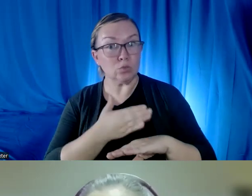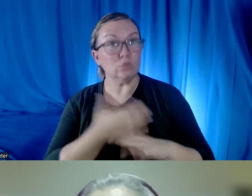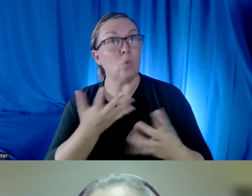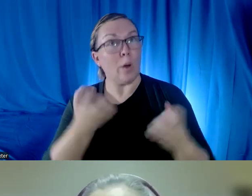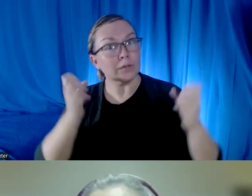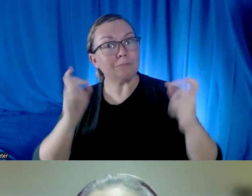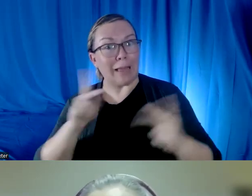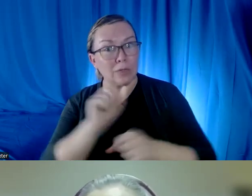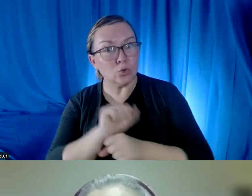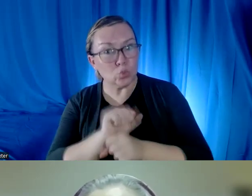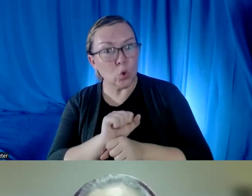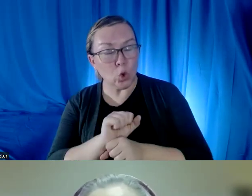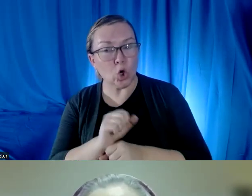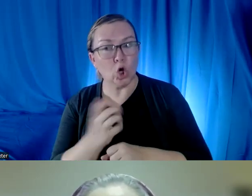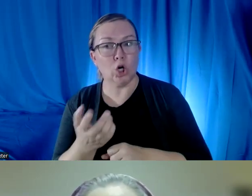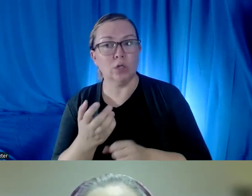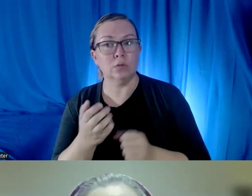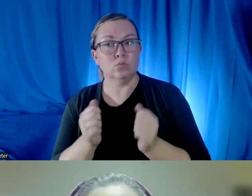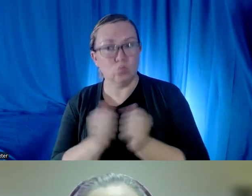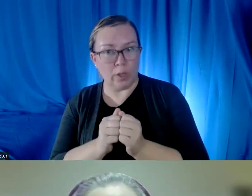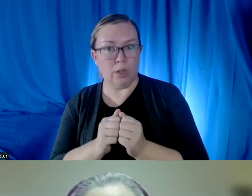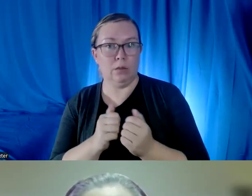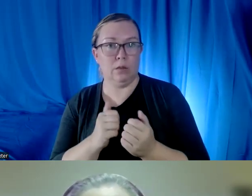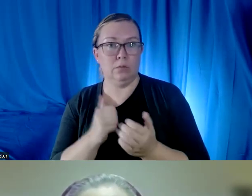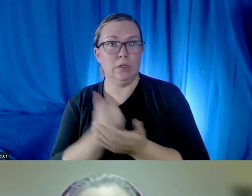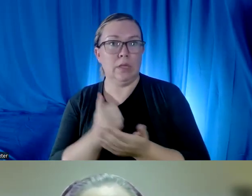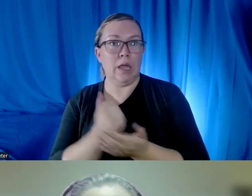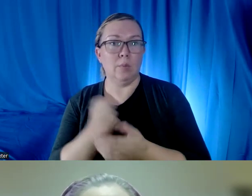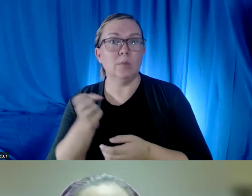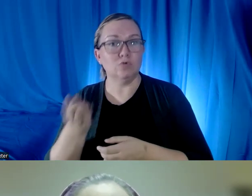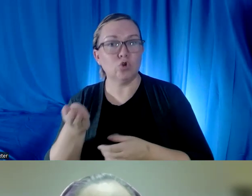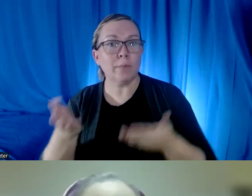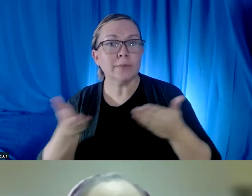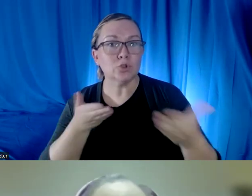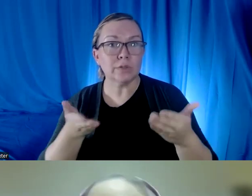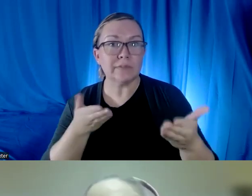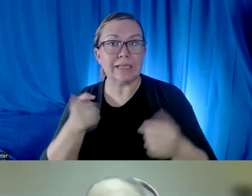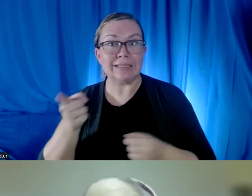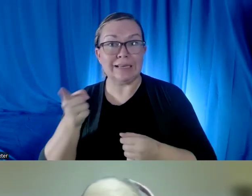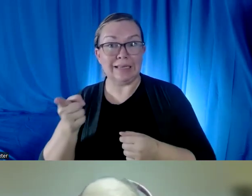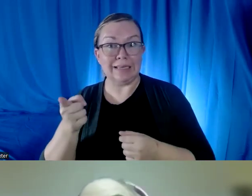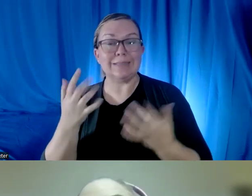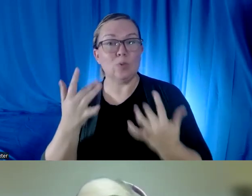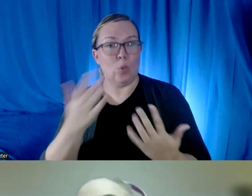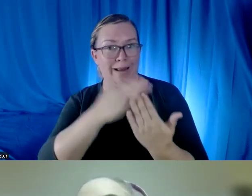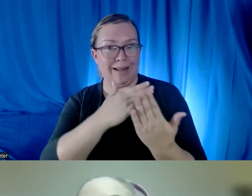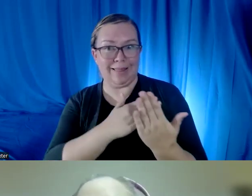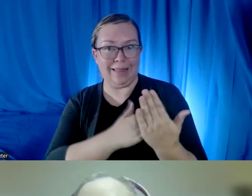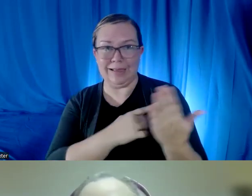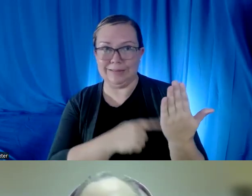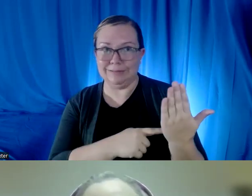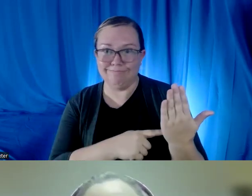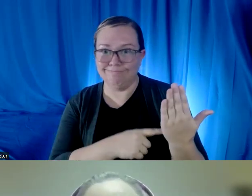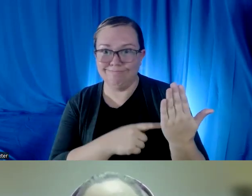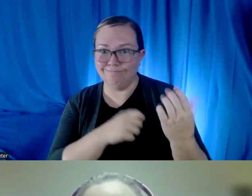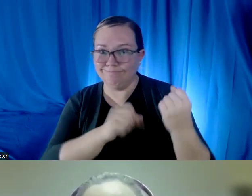work through the assistance of job services. And he is on a waiting list that doesn't seem to have an